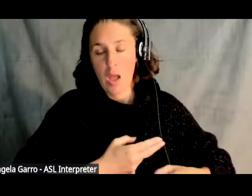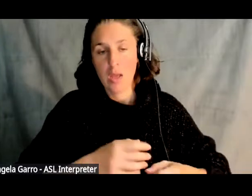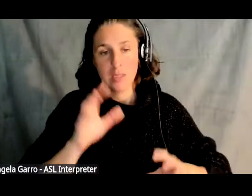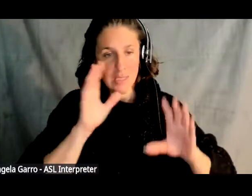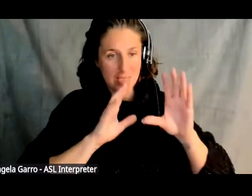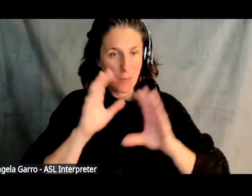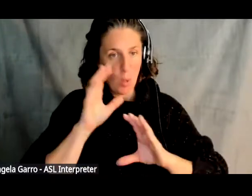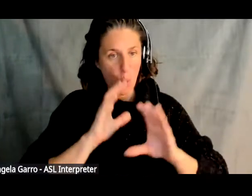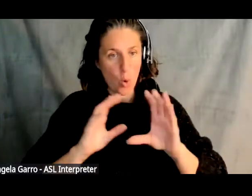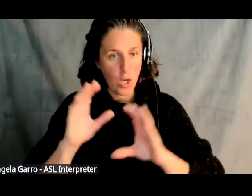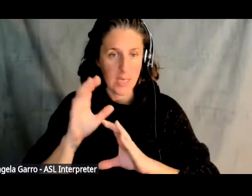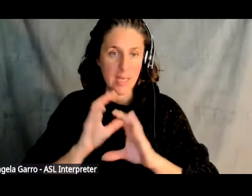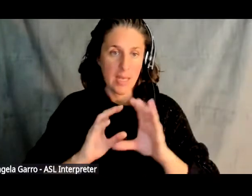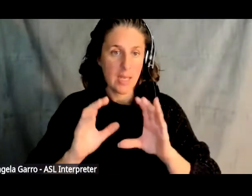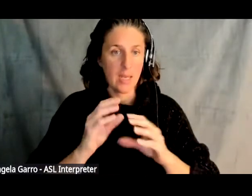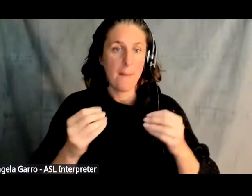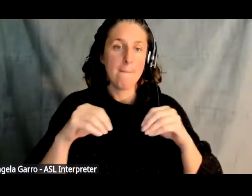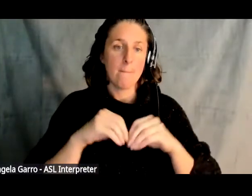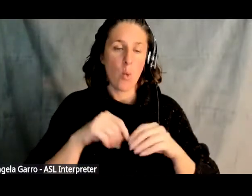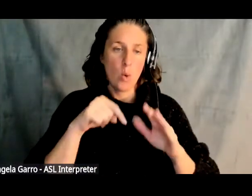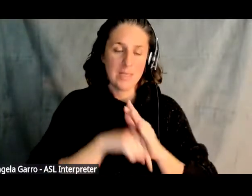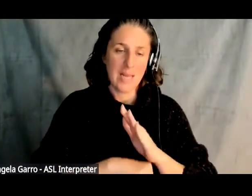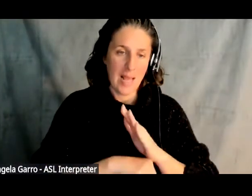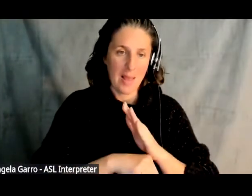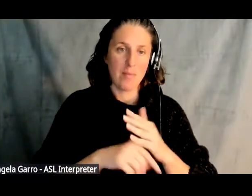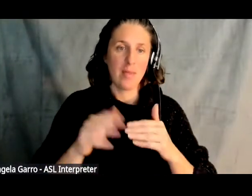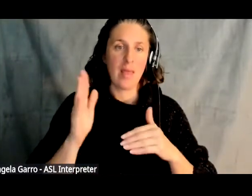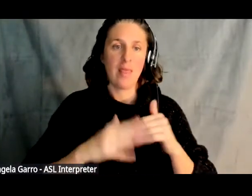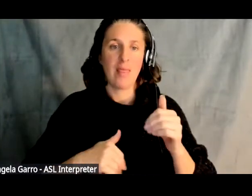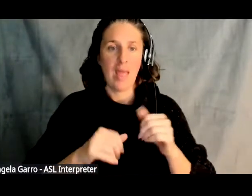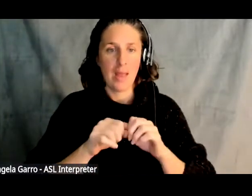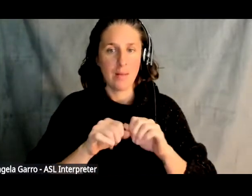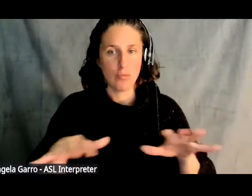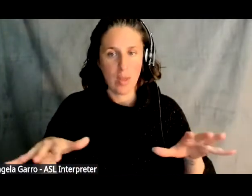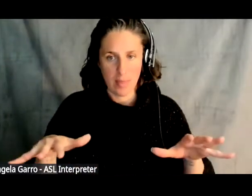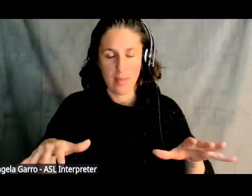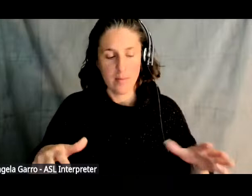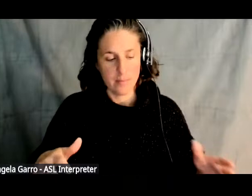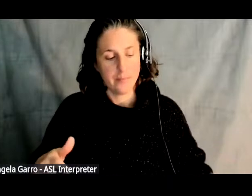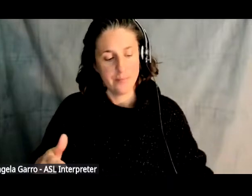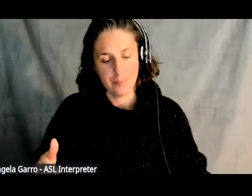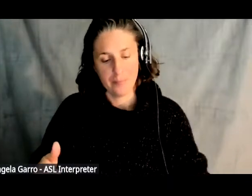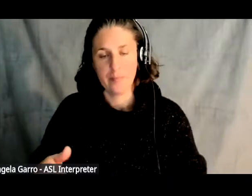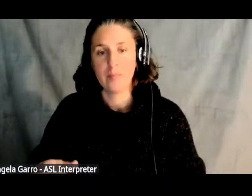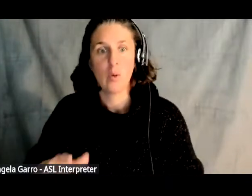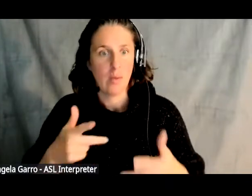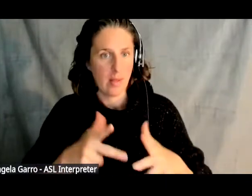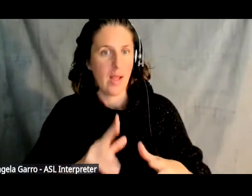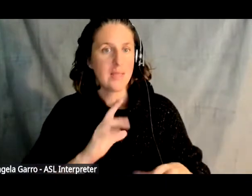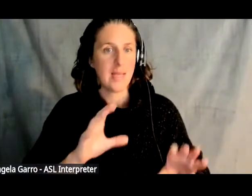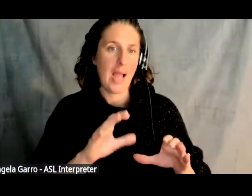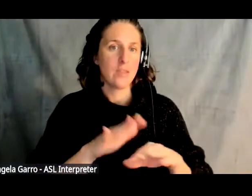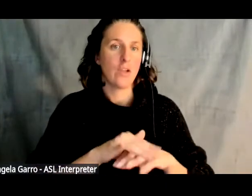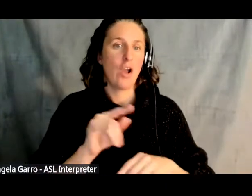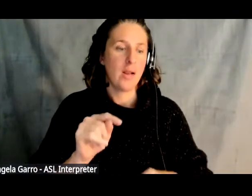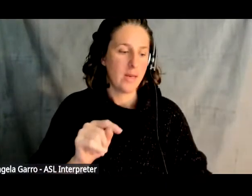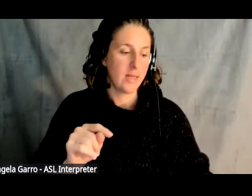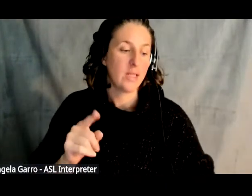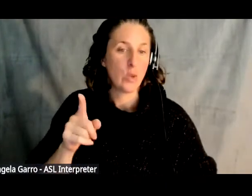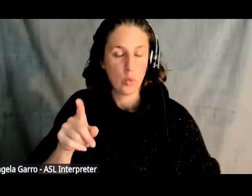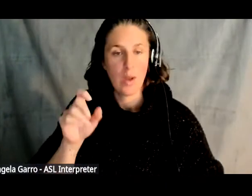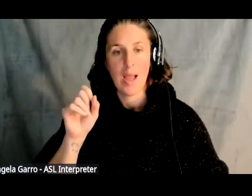exploring more depth rather than breadth. So Right. let's act on that. So you're